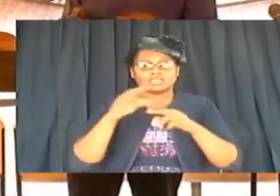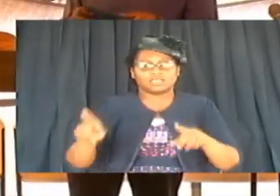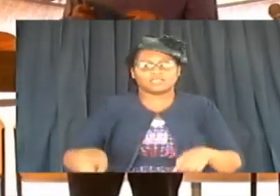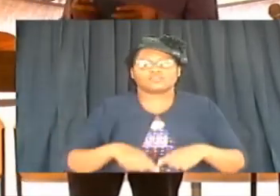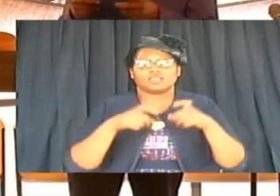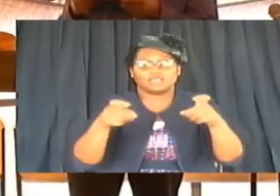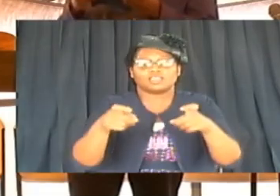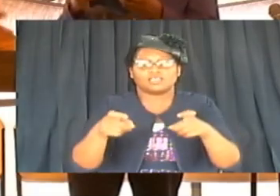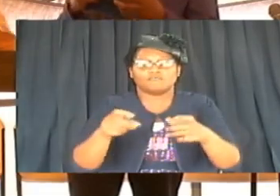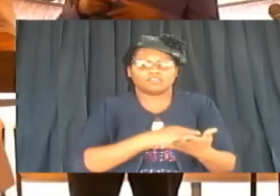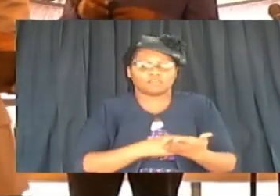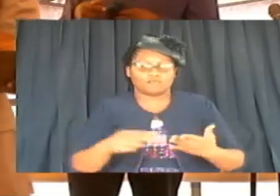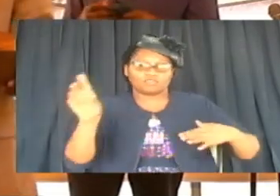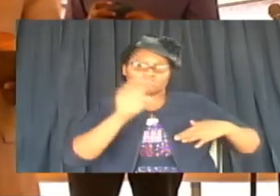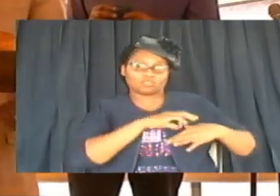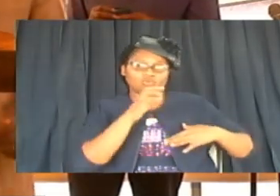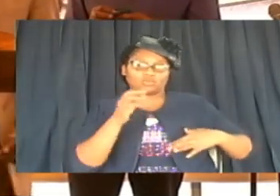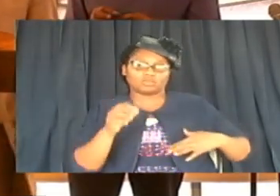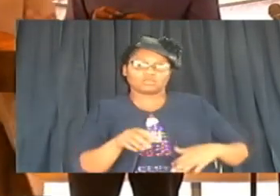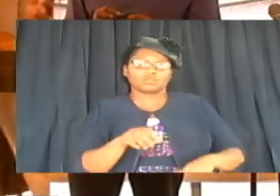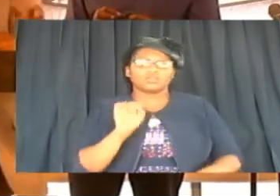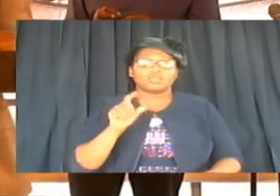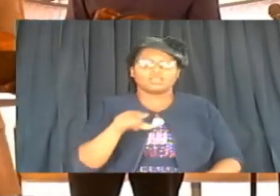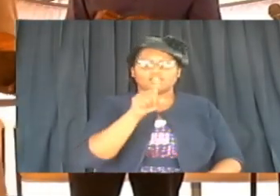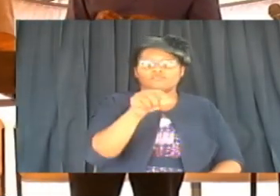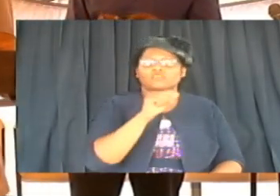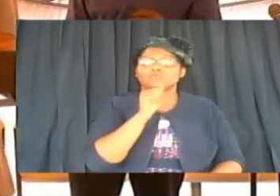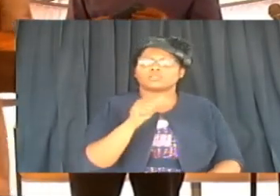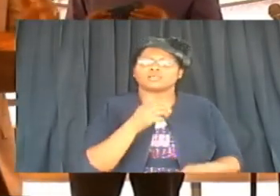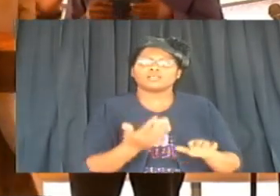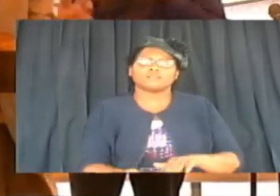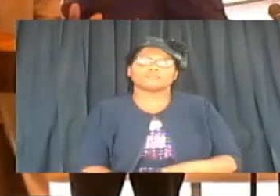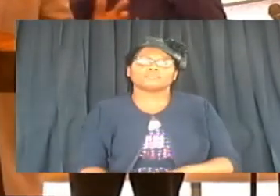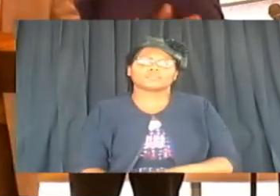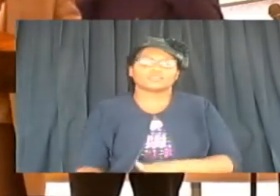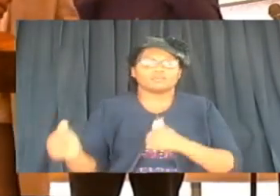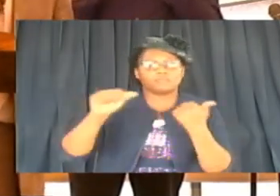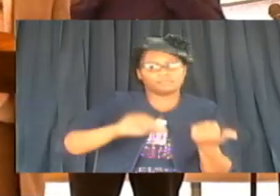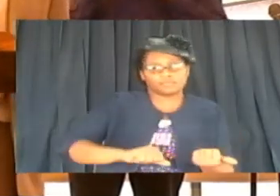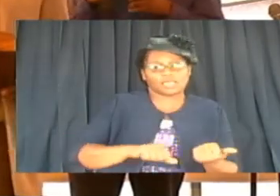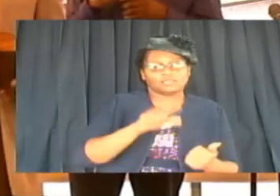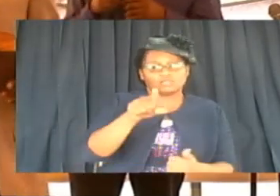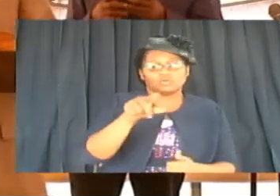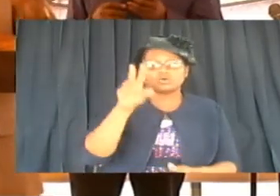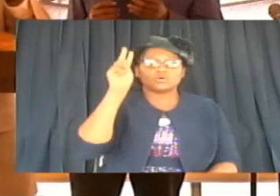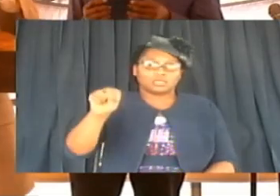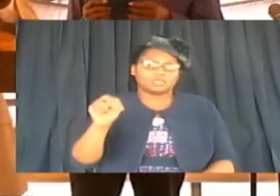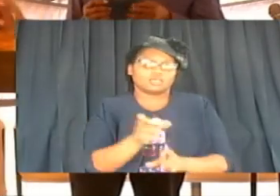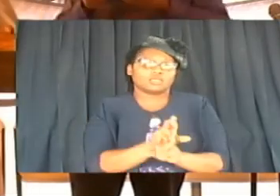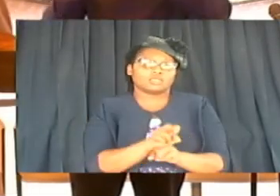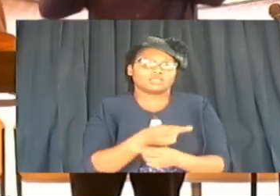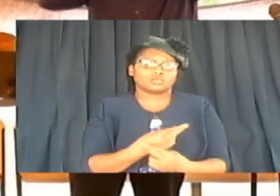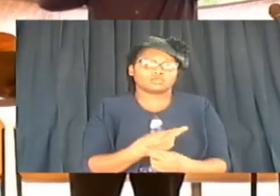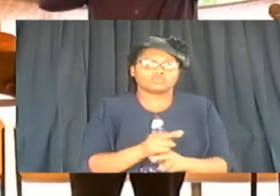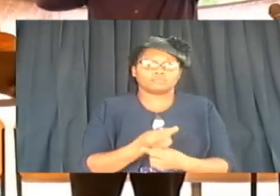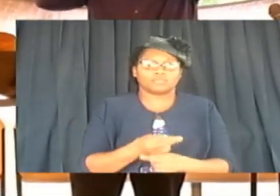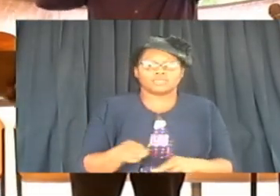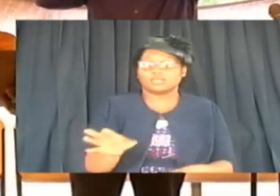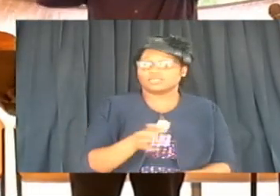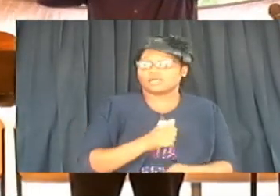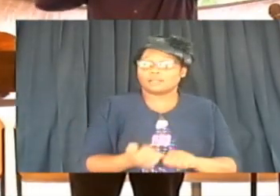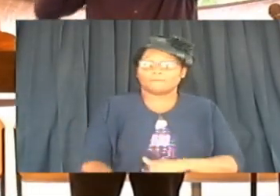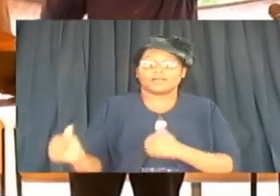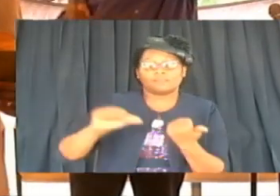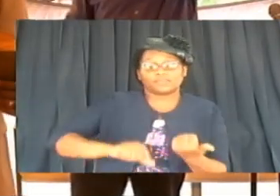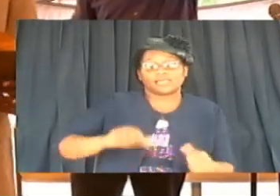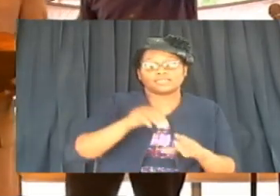not the Holy Ghost, that's the word for you today. You need to repent of your sins, get baptized in his name, and God will fill you with the Holy Ghost. Let